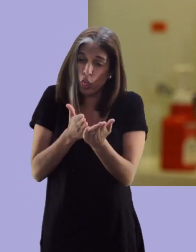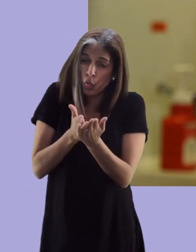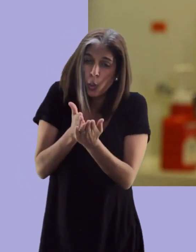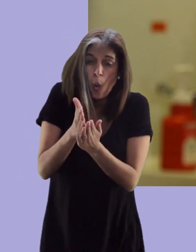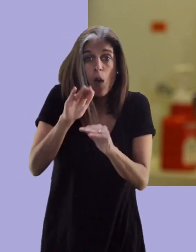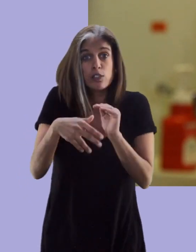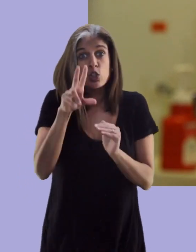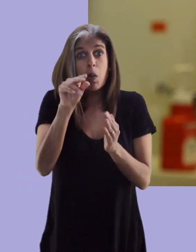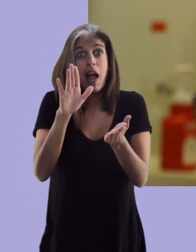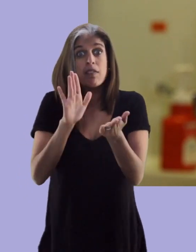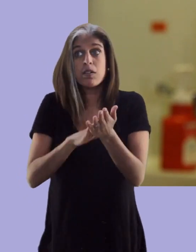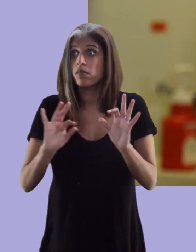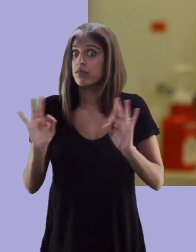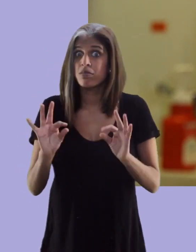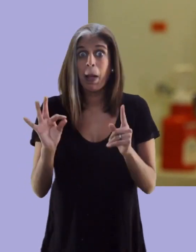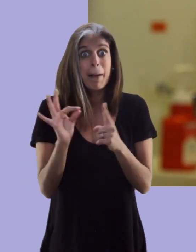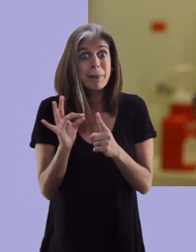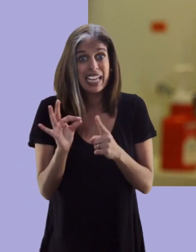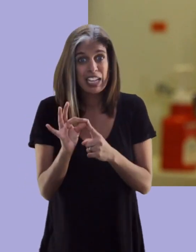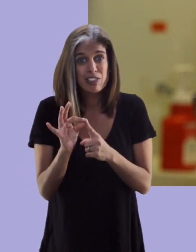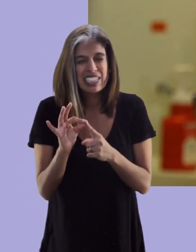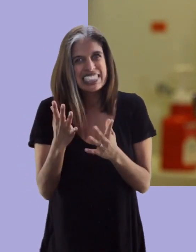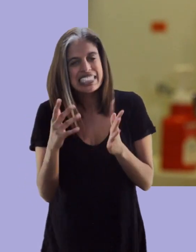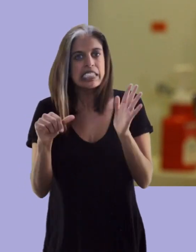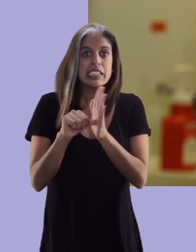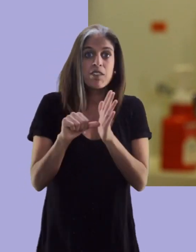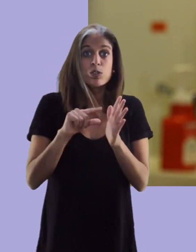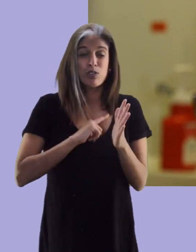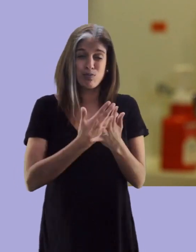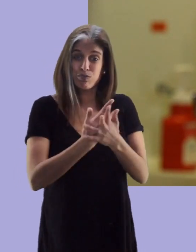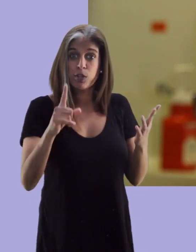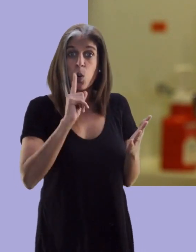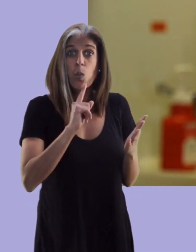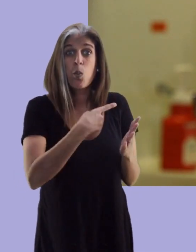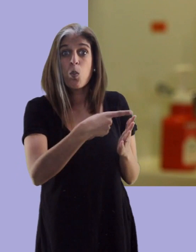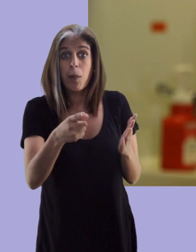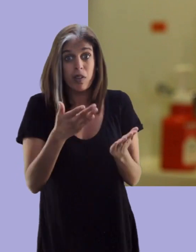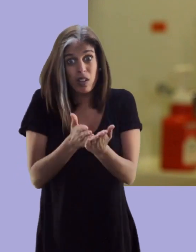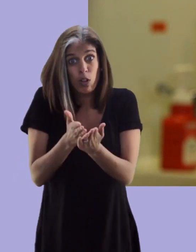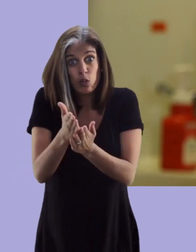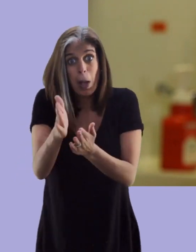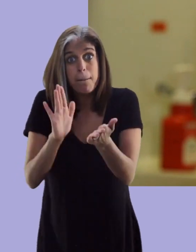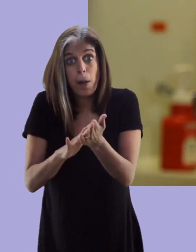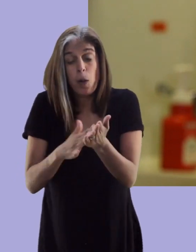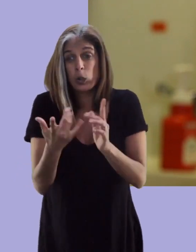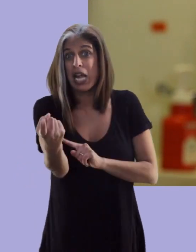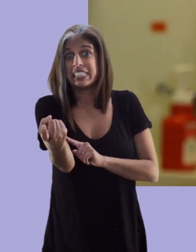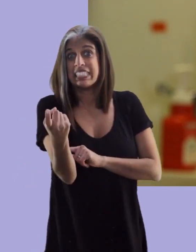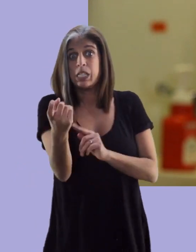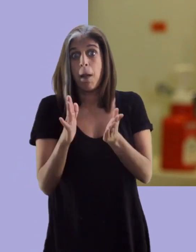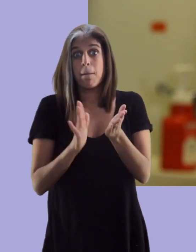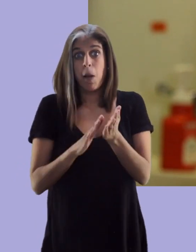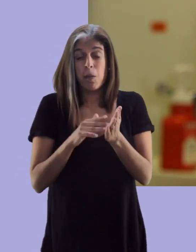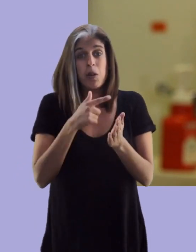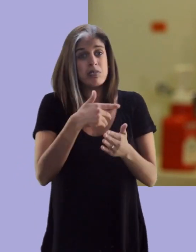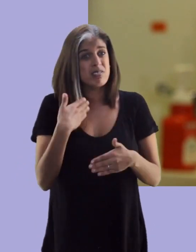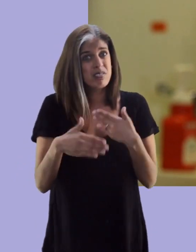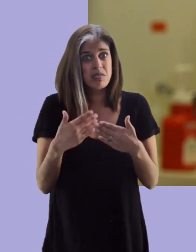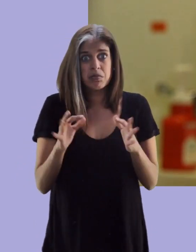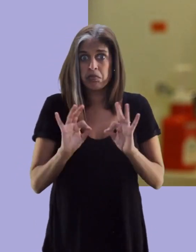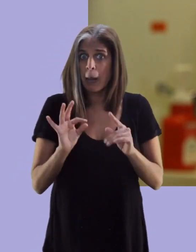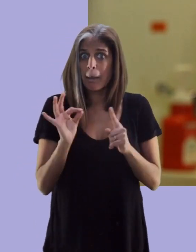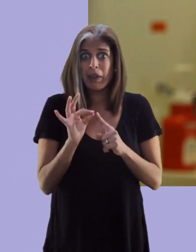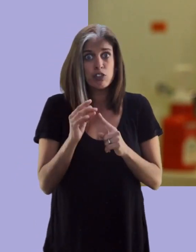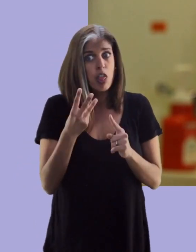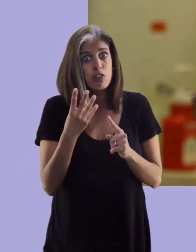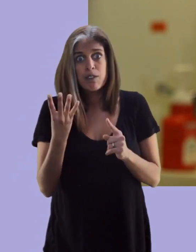And that's quite difficult because a lot of women who are going through the menopause or approaching the menopause might not have a period for 3 or 4 months and then have one and